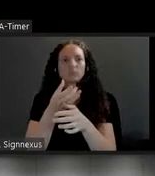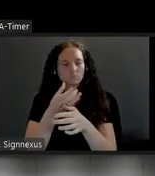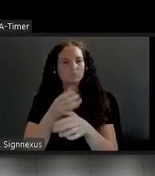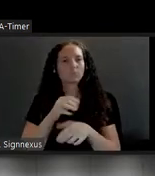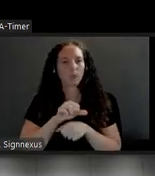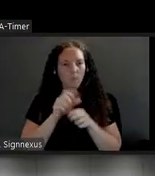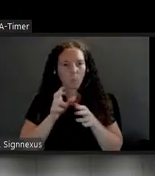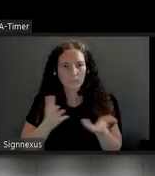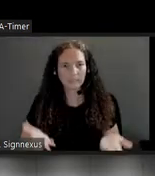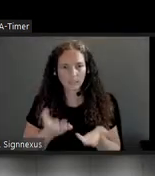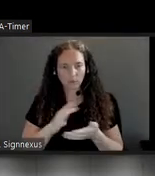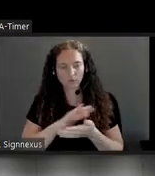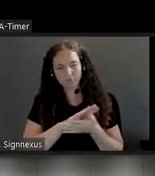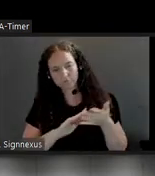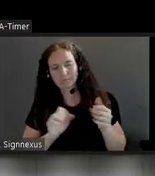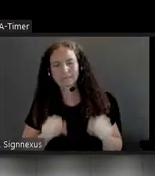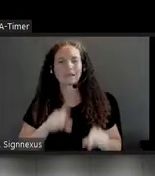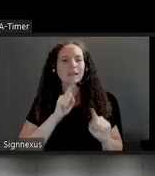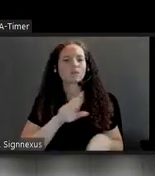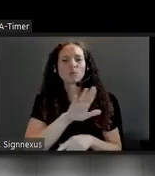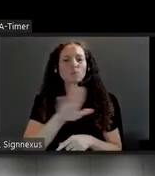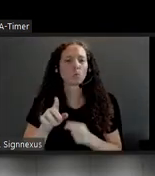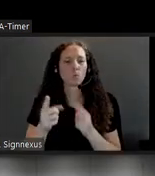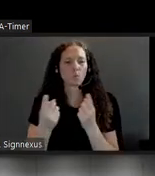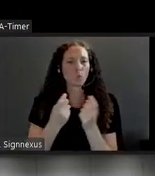that come up, please feel free to use the Q&A.